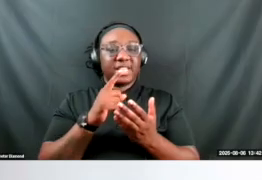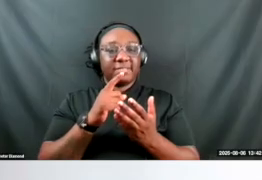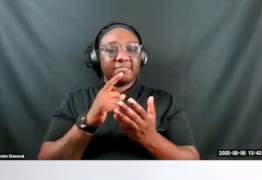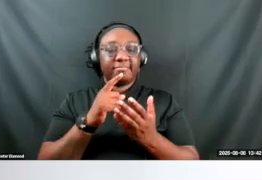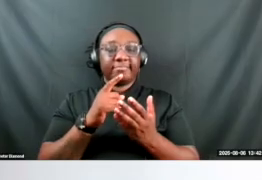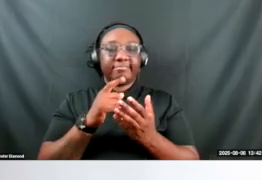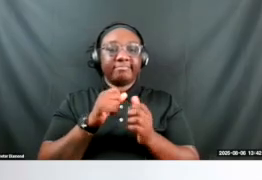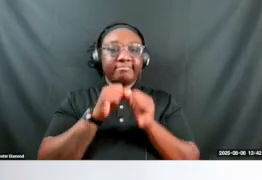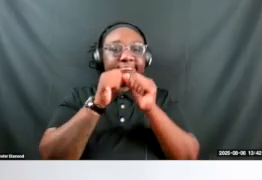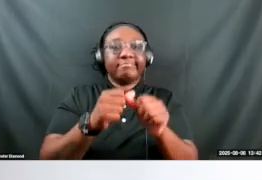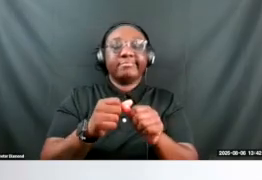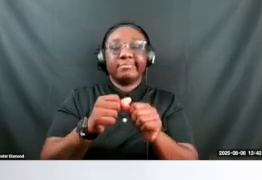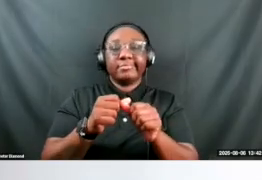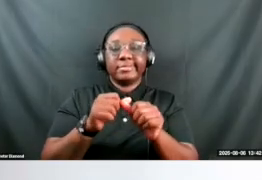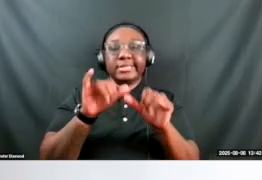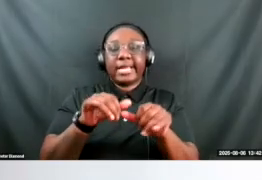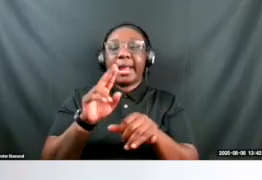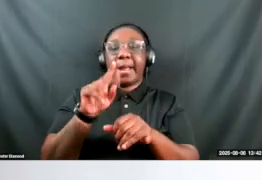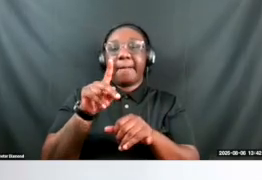and extra administrative work.